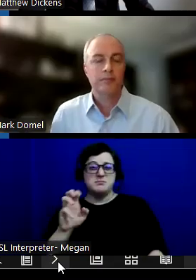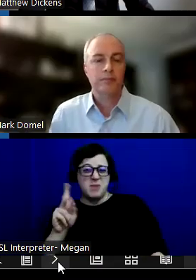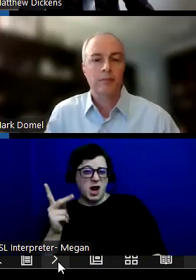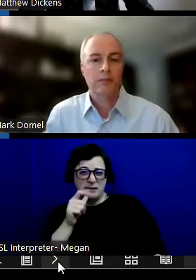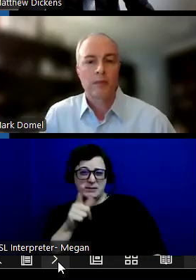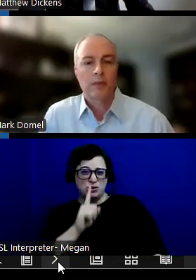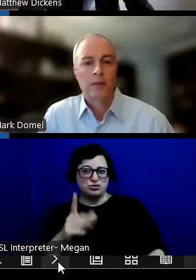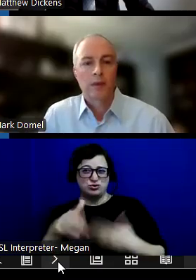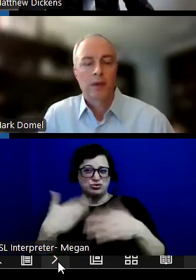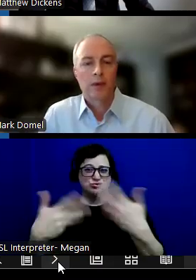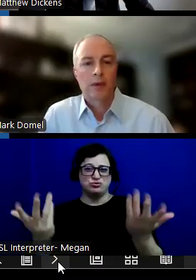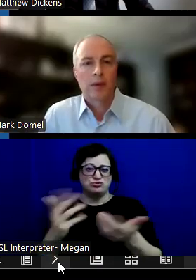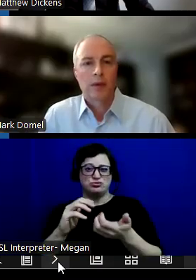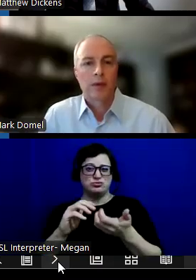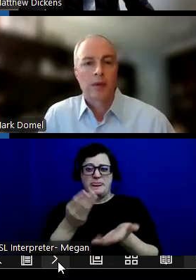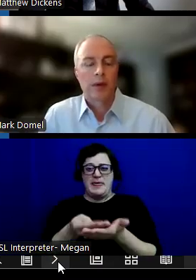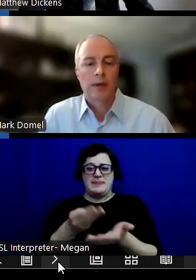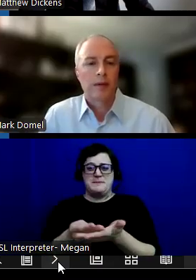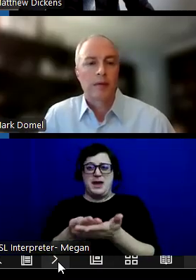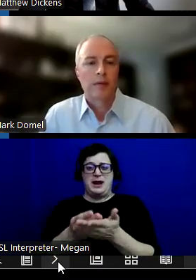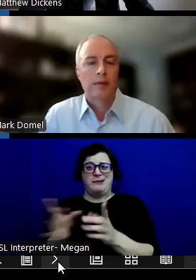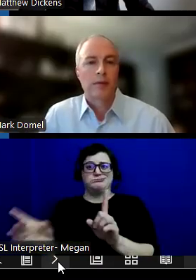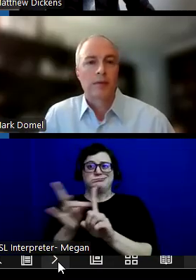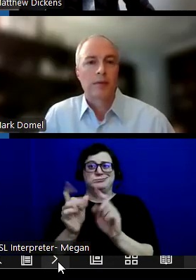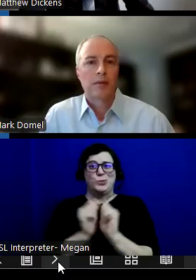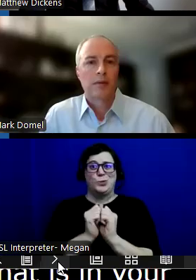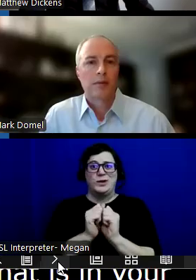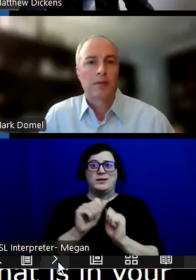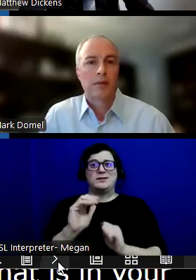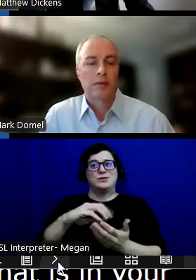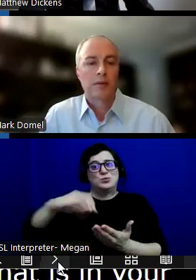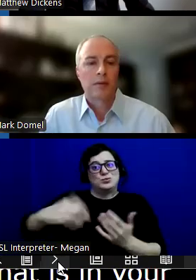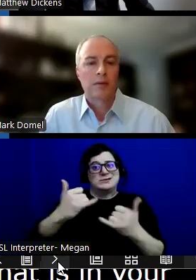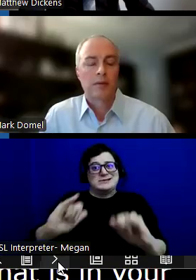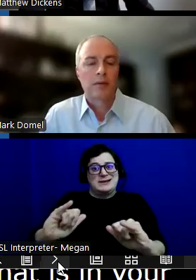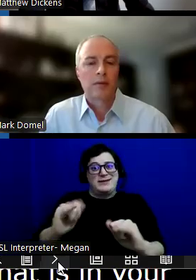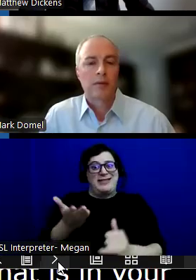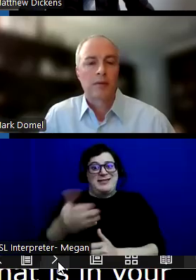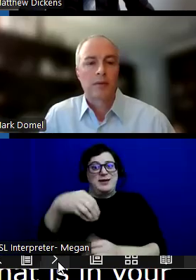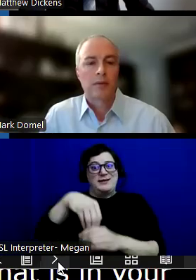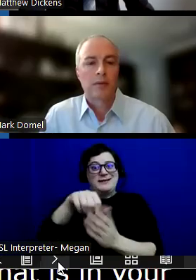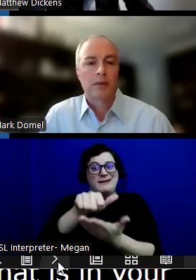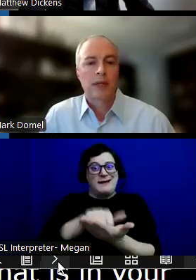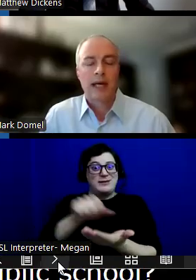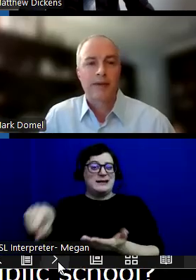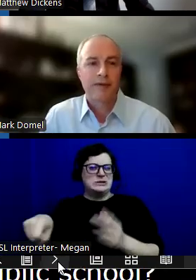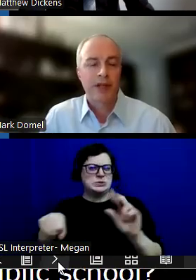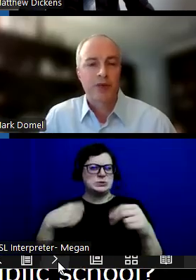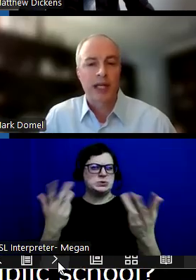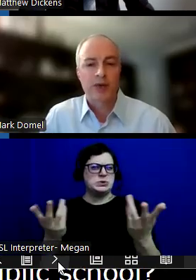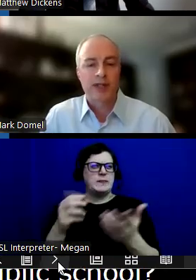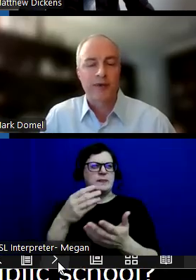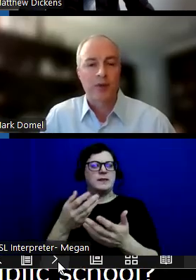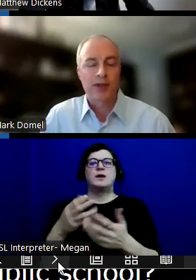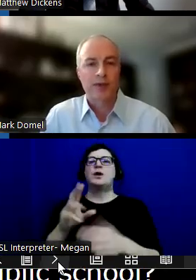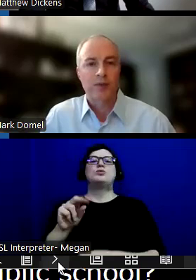how those funds transfer with the child. They won't be in your account, still you will have to give the funding in the account back. Yeah, the funds will